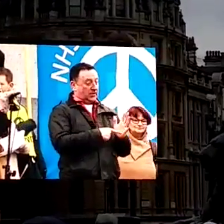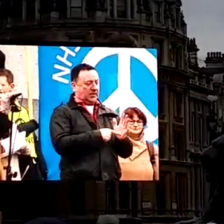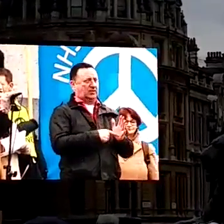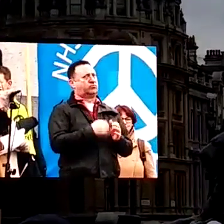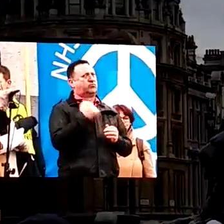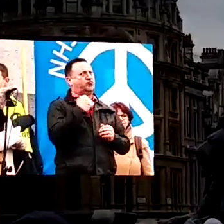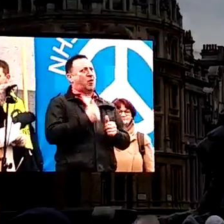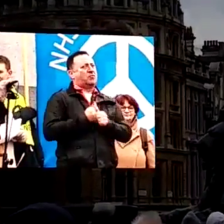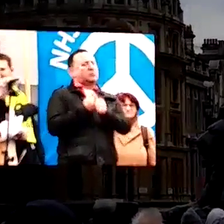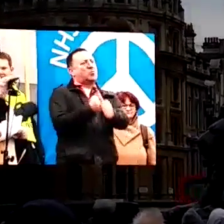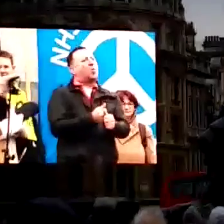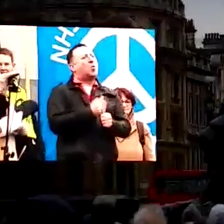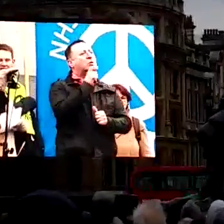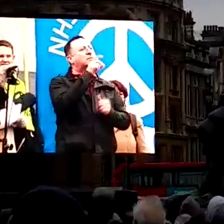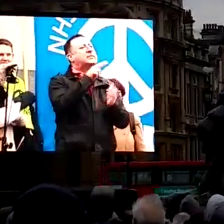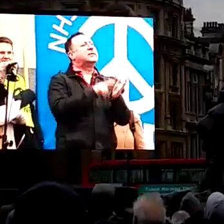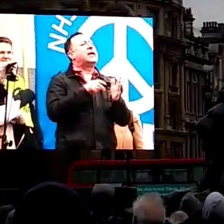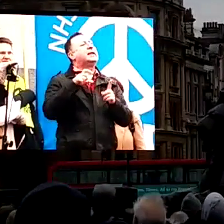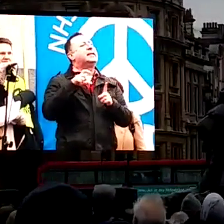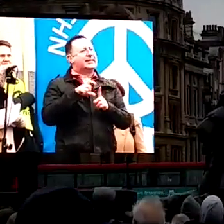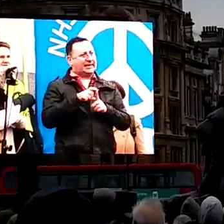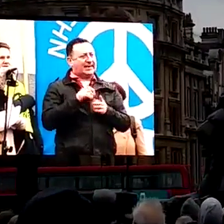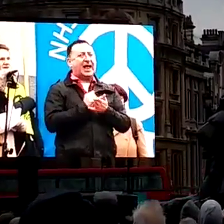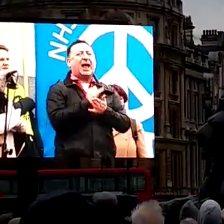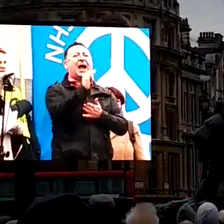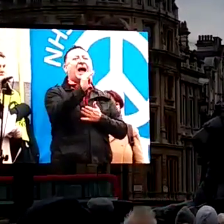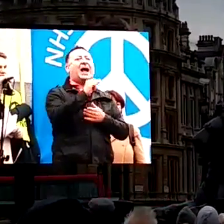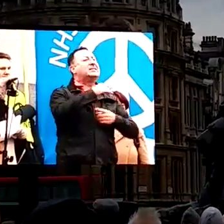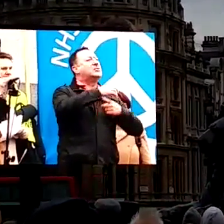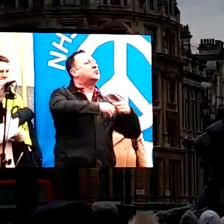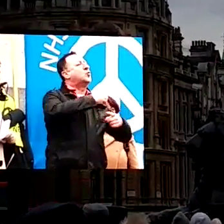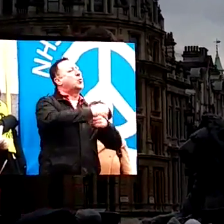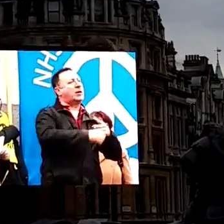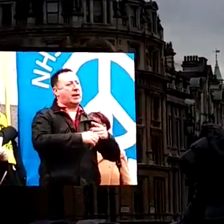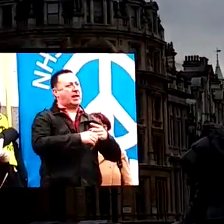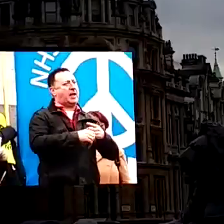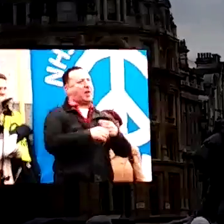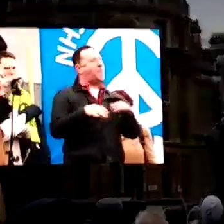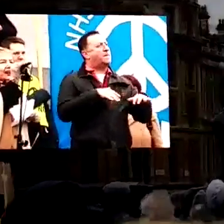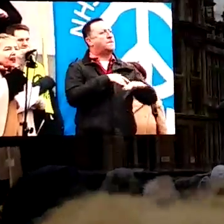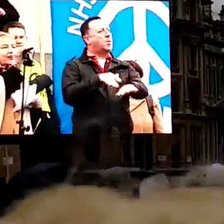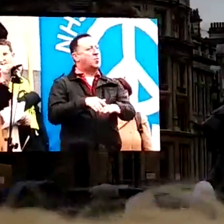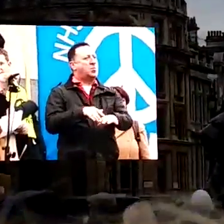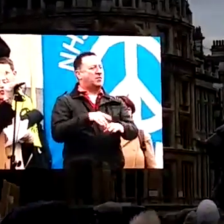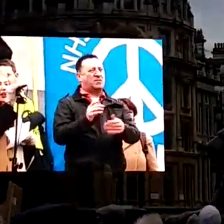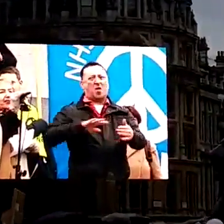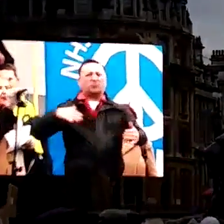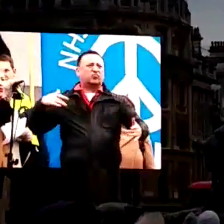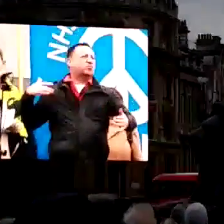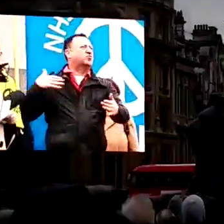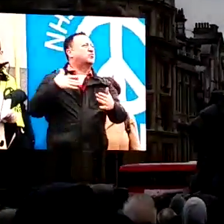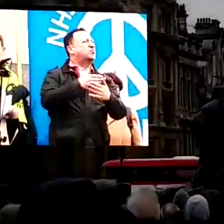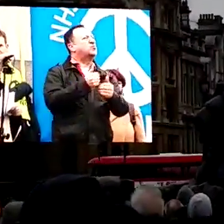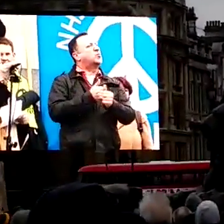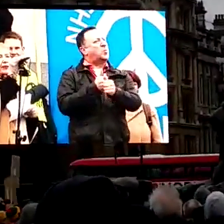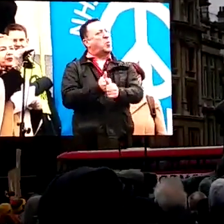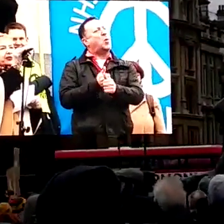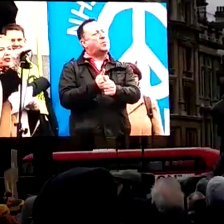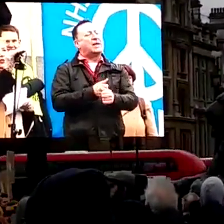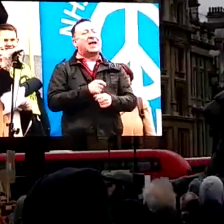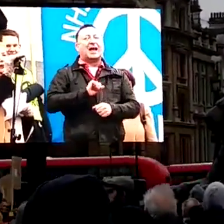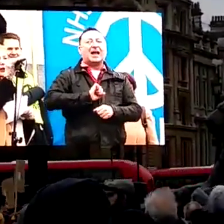support of the CND and the anti-nuclear movement for many decades. And their General